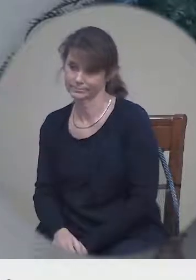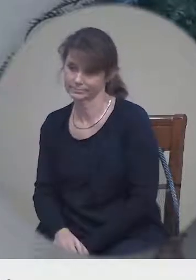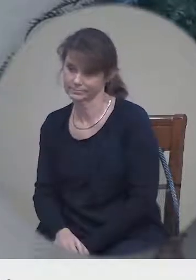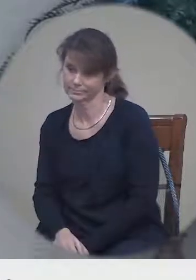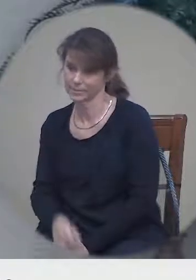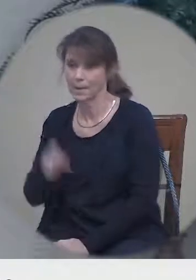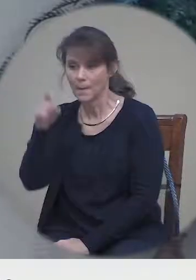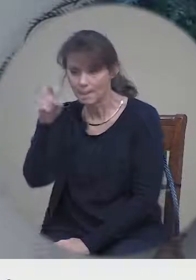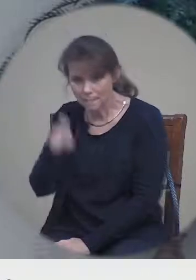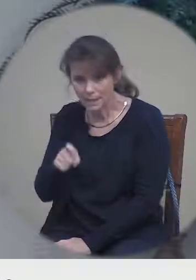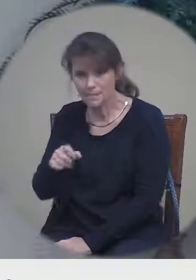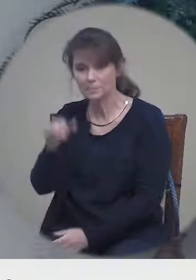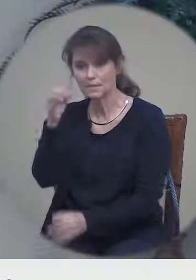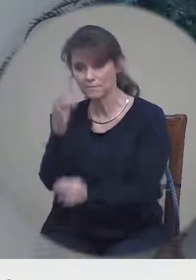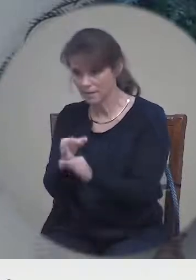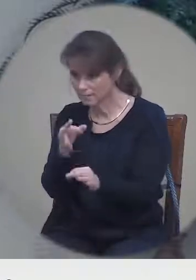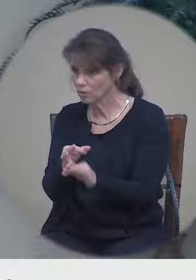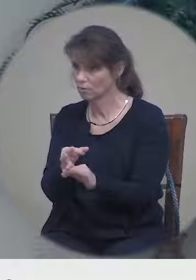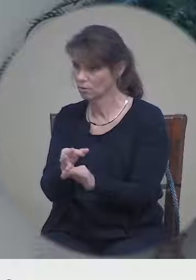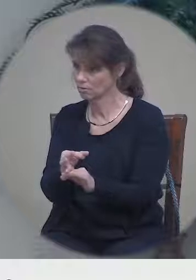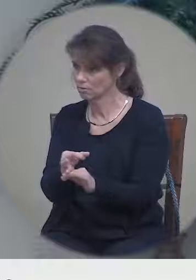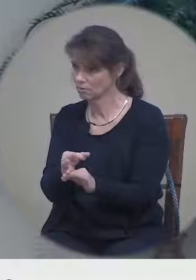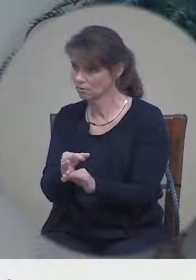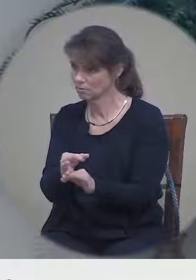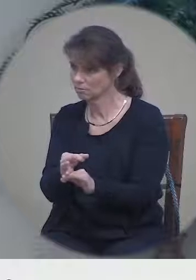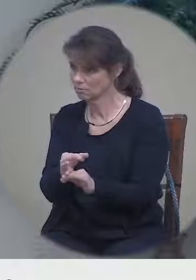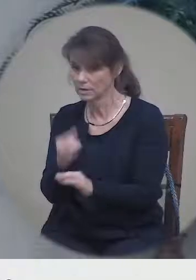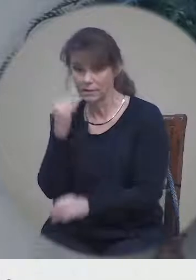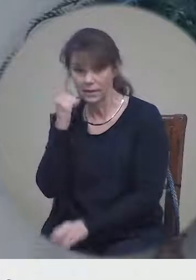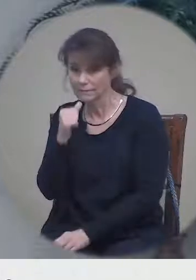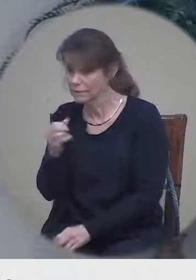There is no other way.